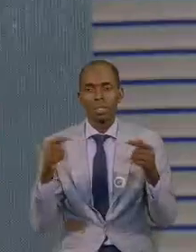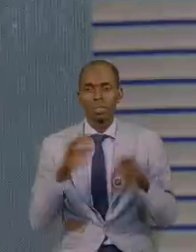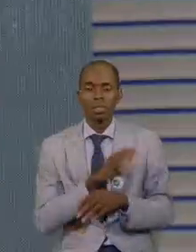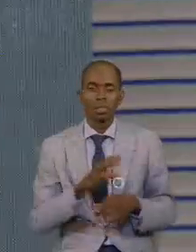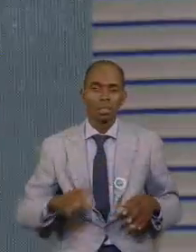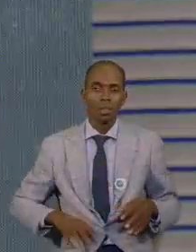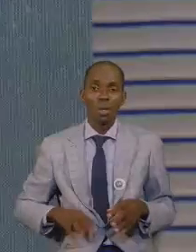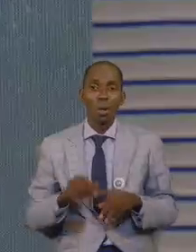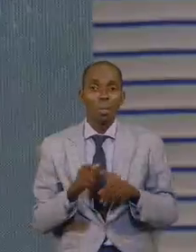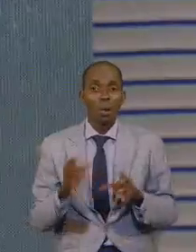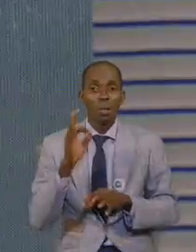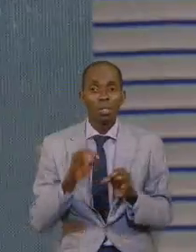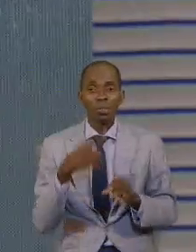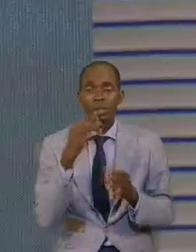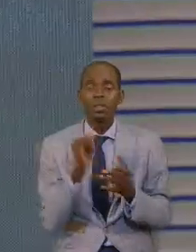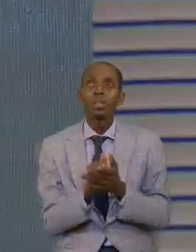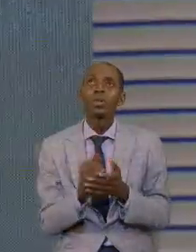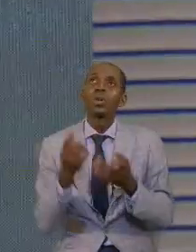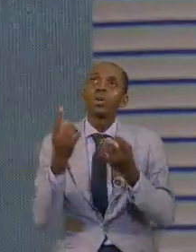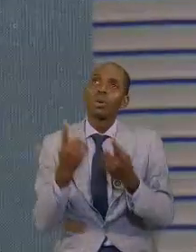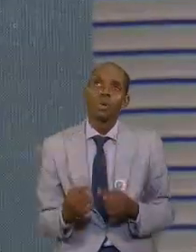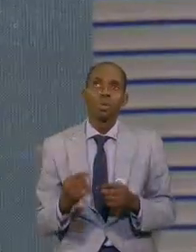But if you say, "Come in, Lord Jesus,